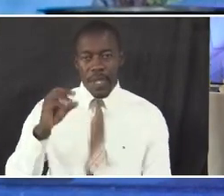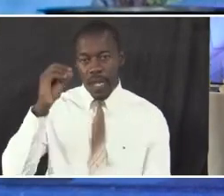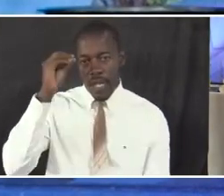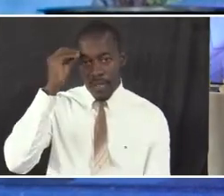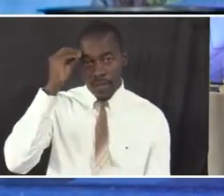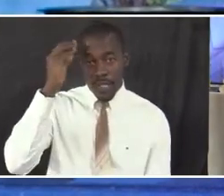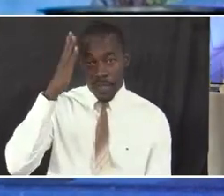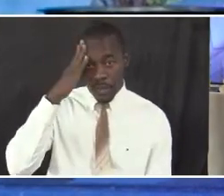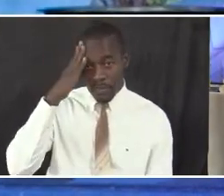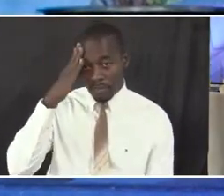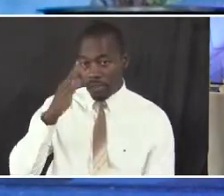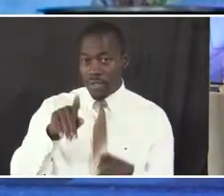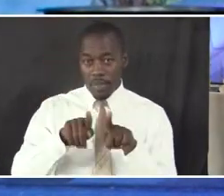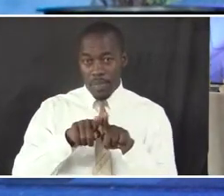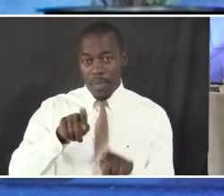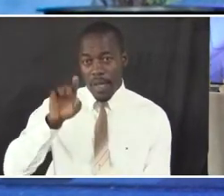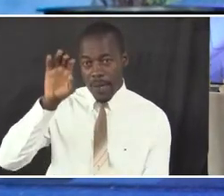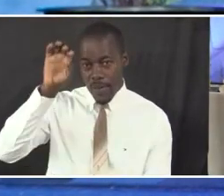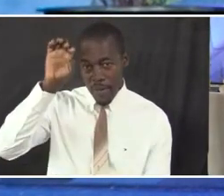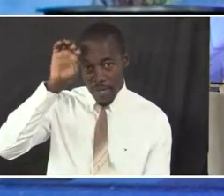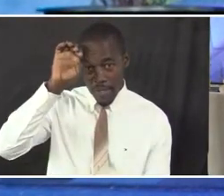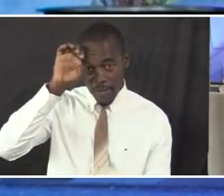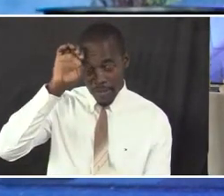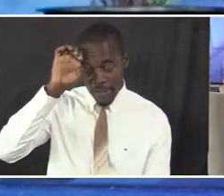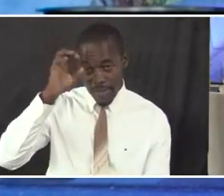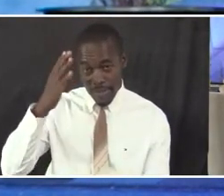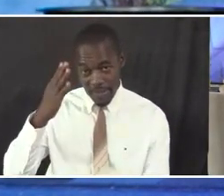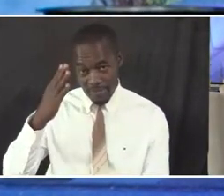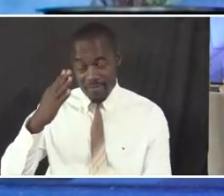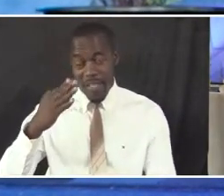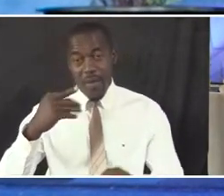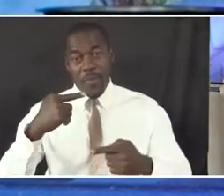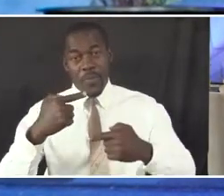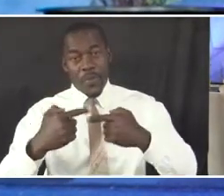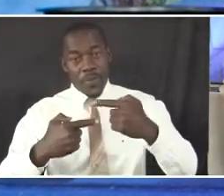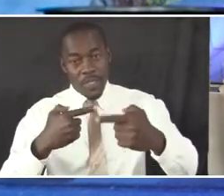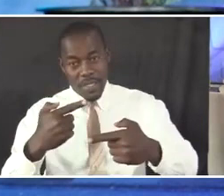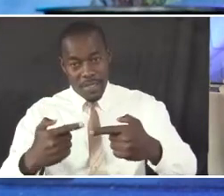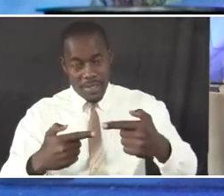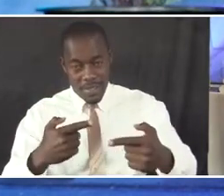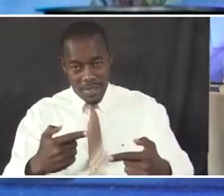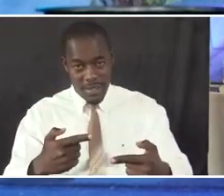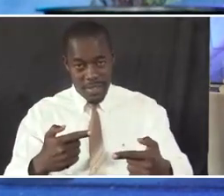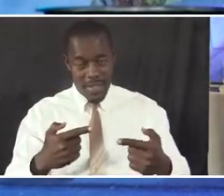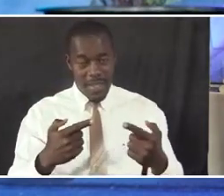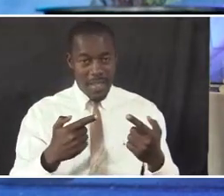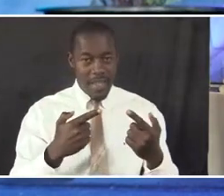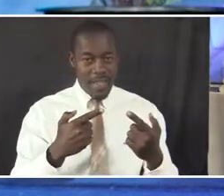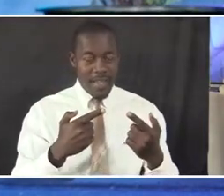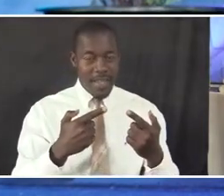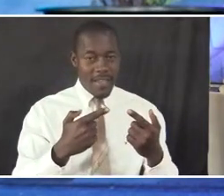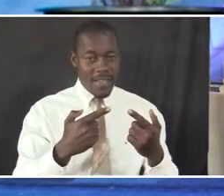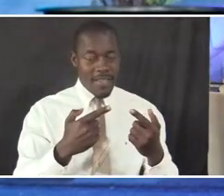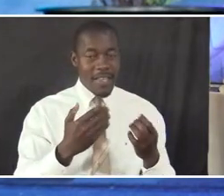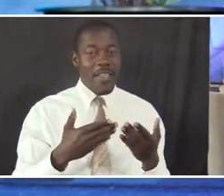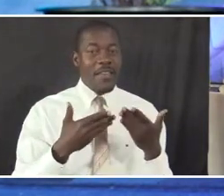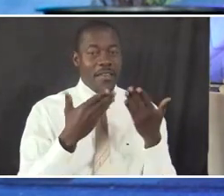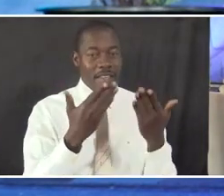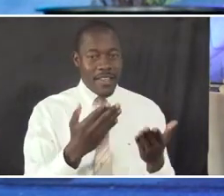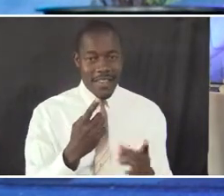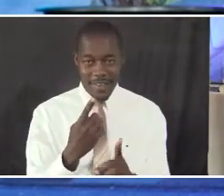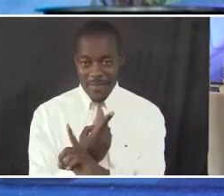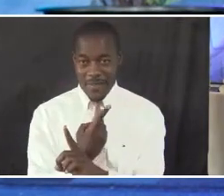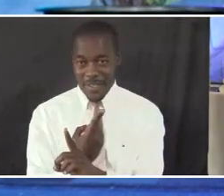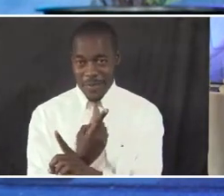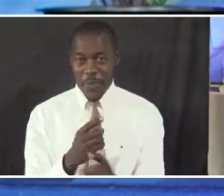Education is actually a systematic instruction given in various forms.